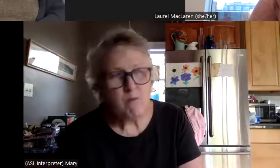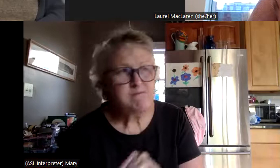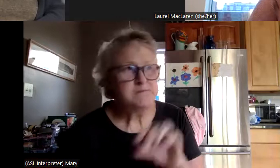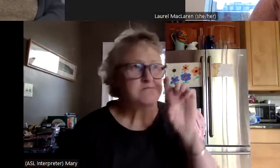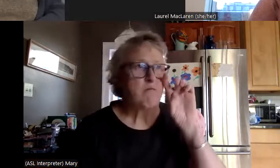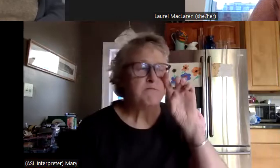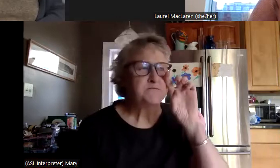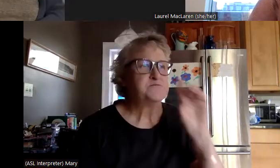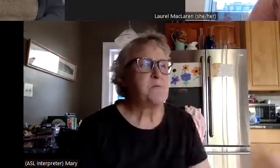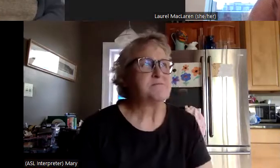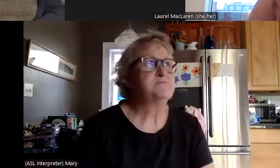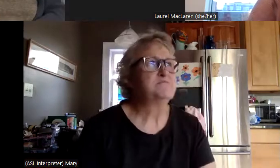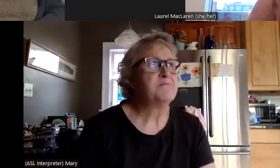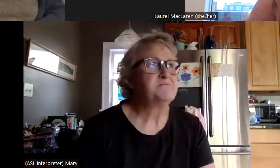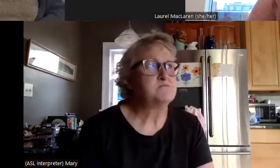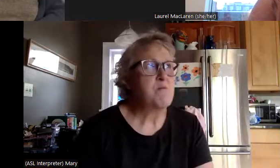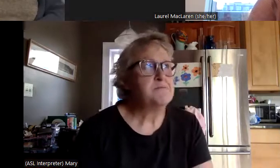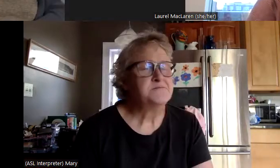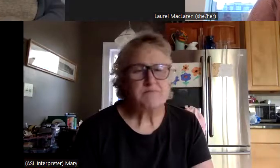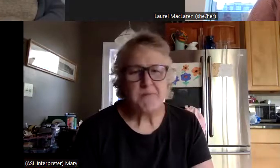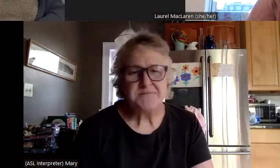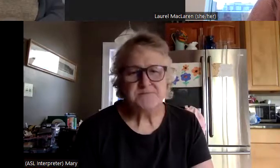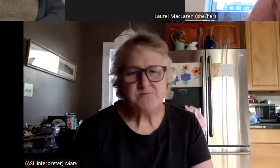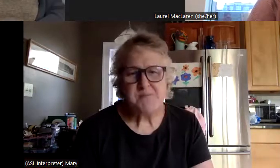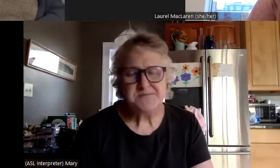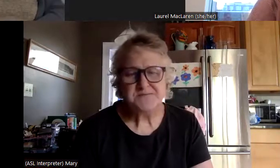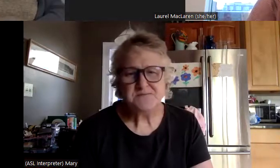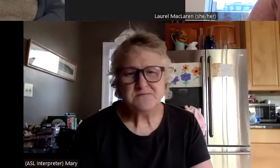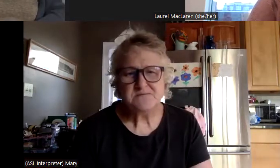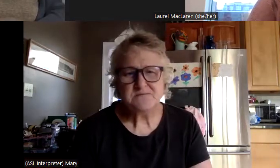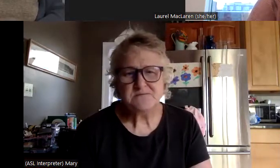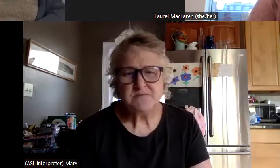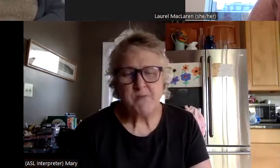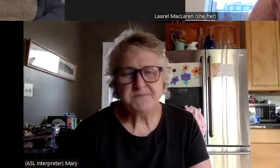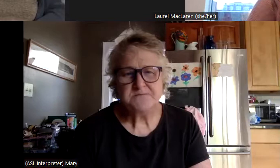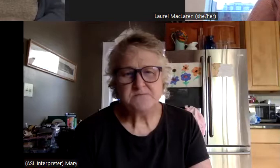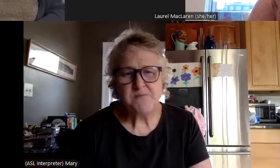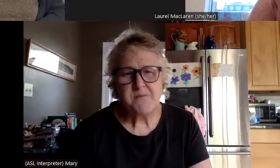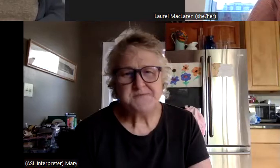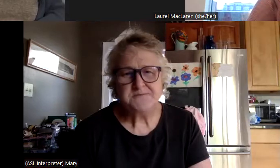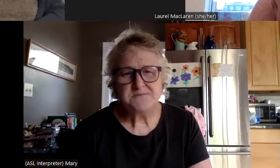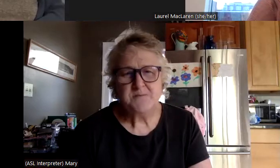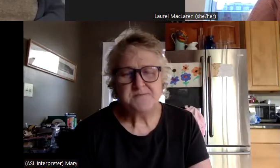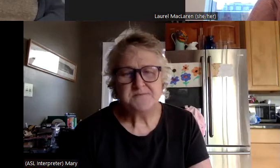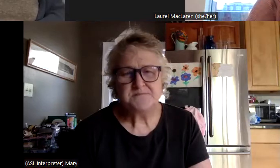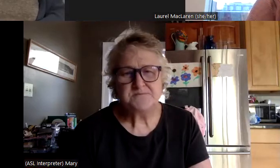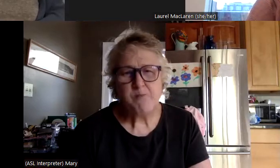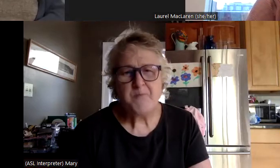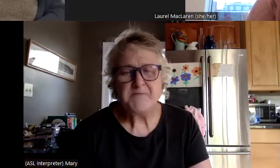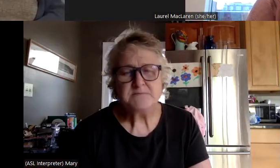fresh. It's funny. I went over to see a dear friend of mine who I met at the Unitarian